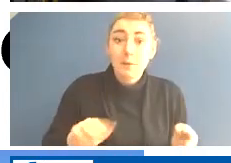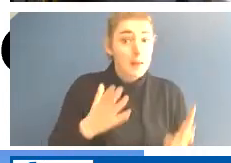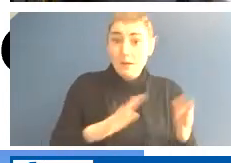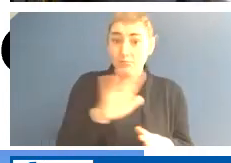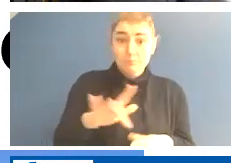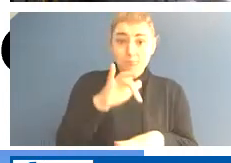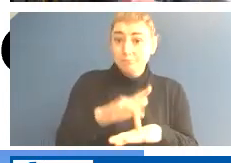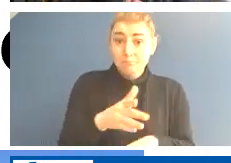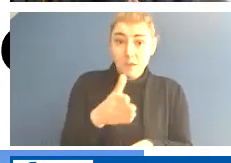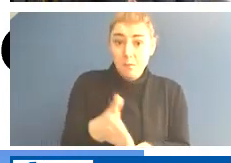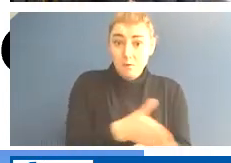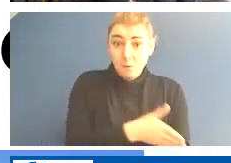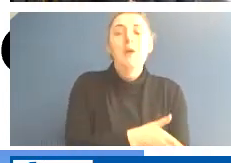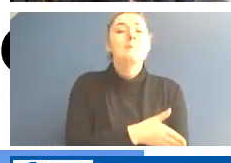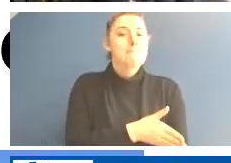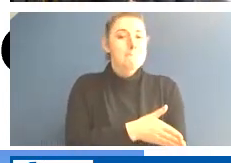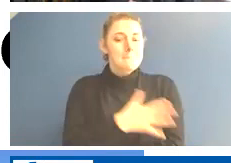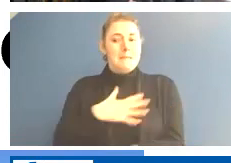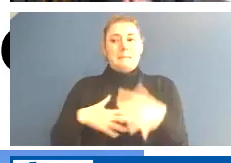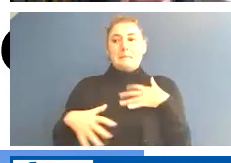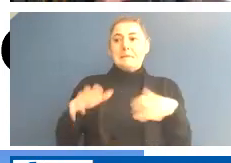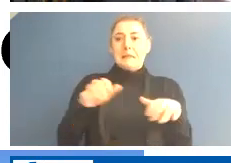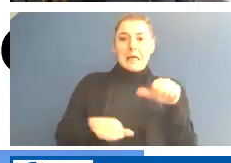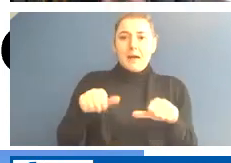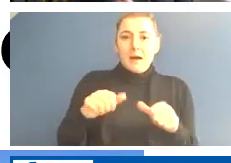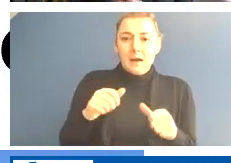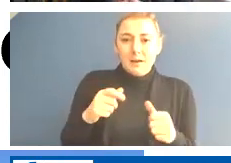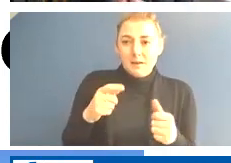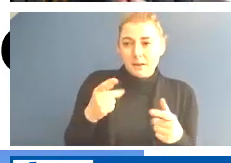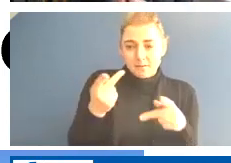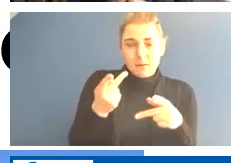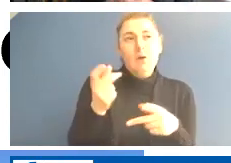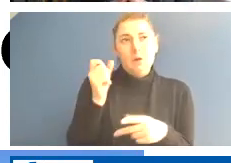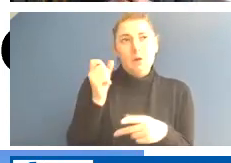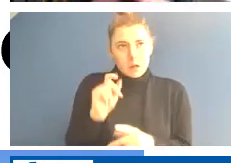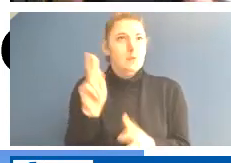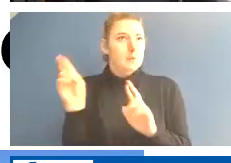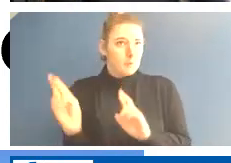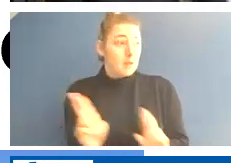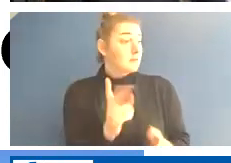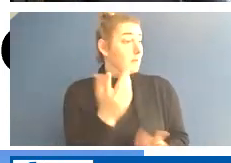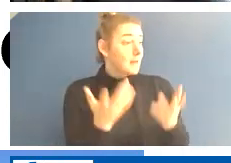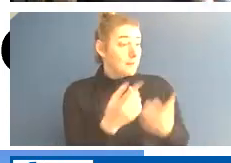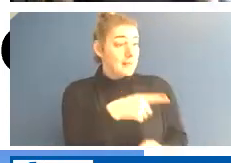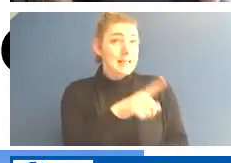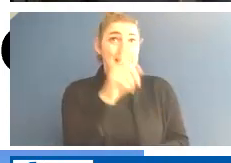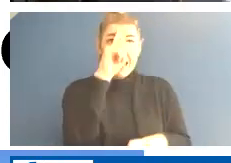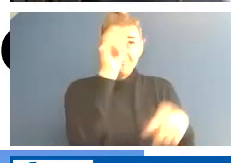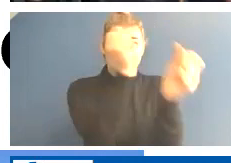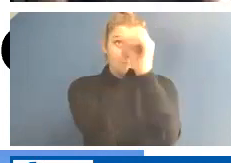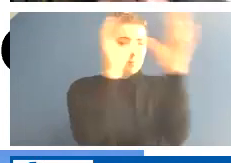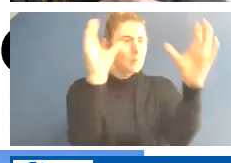before, once again, that idea of accounting for the fact they may not be able to just envision